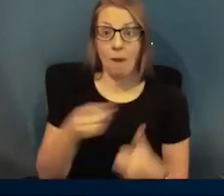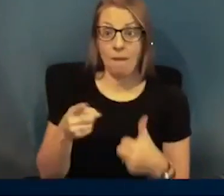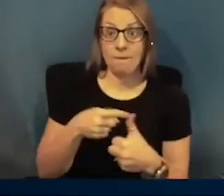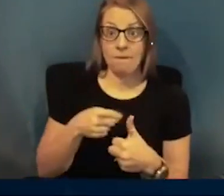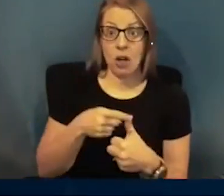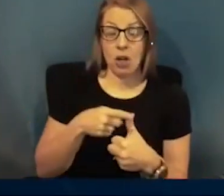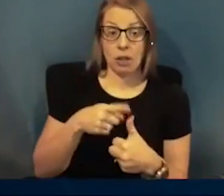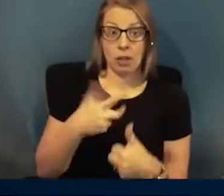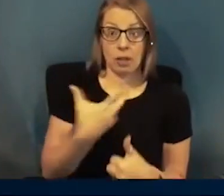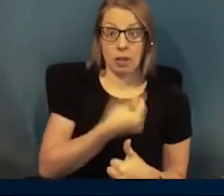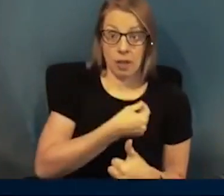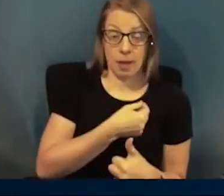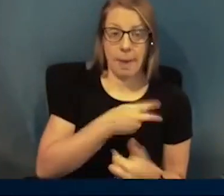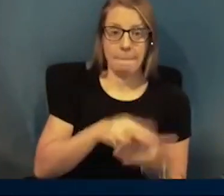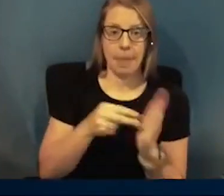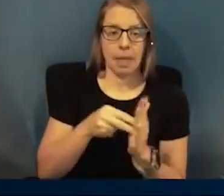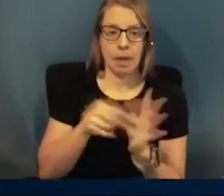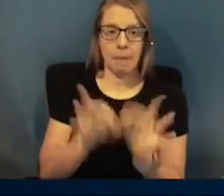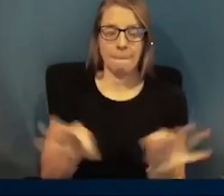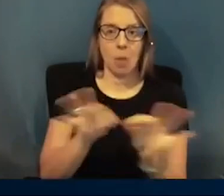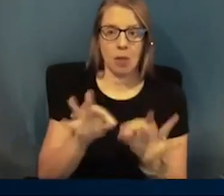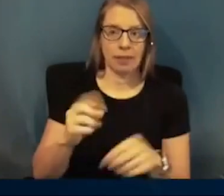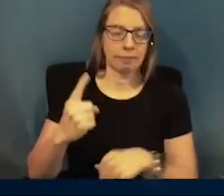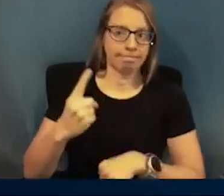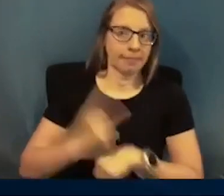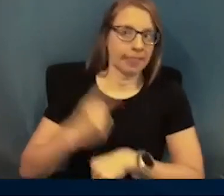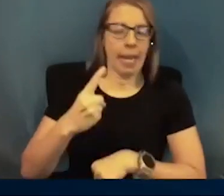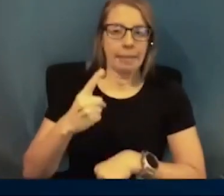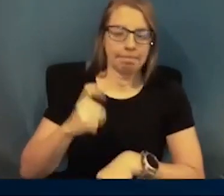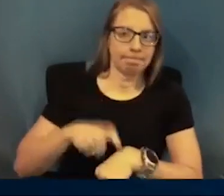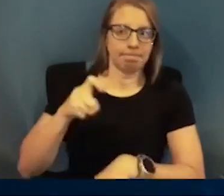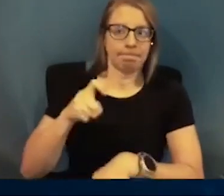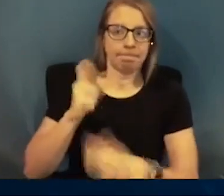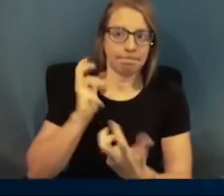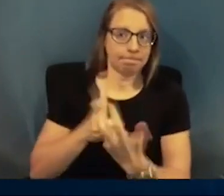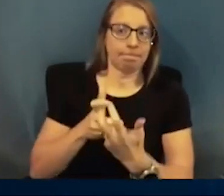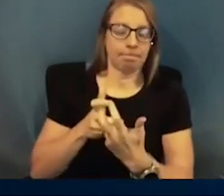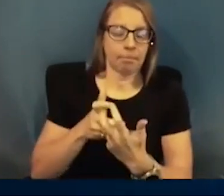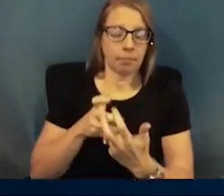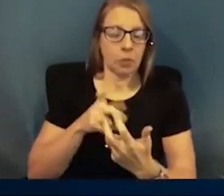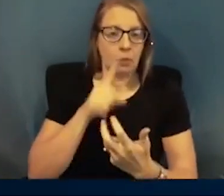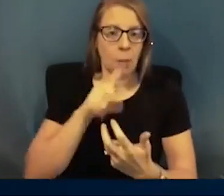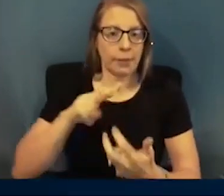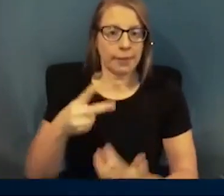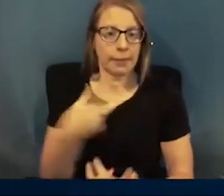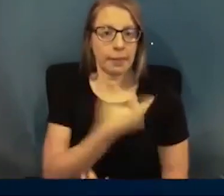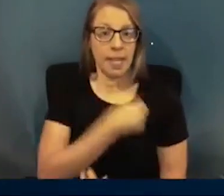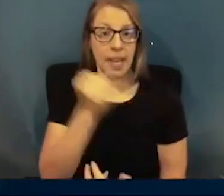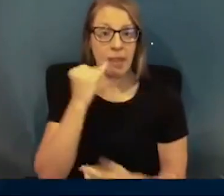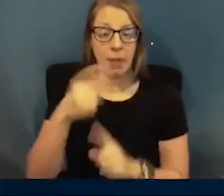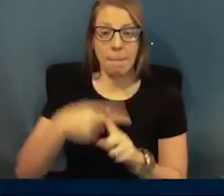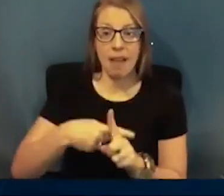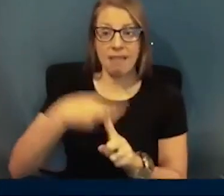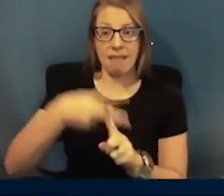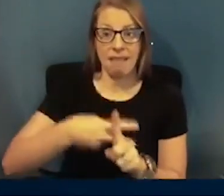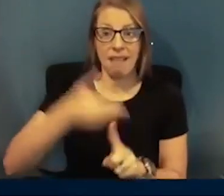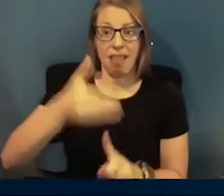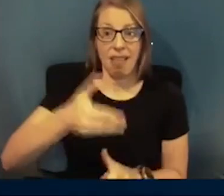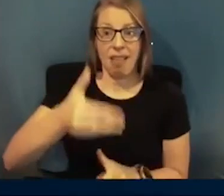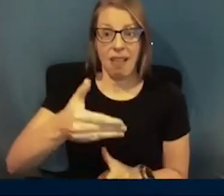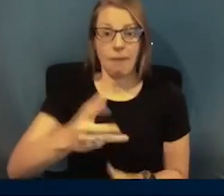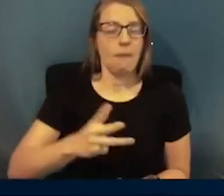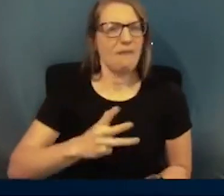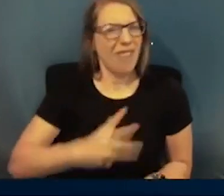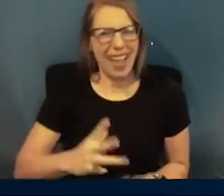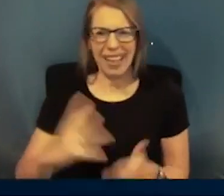your mark the day that you needed it. So again, just to clarify, if it's a couple of months, several months out, it's okay. Just get the second shot. Absolutely.